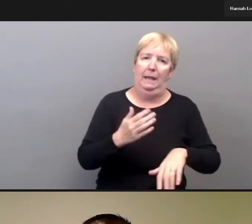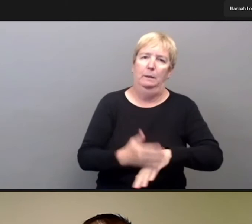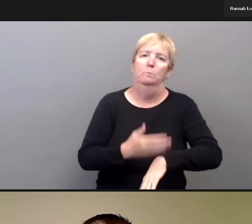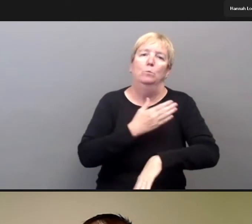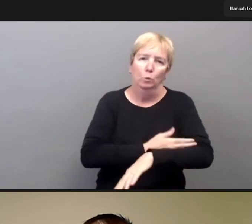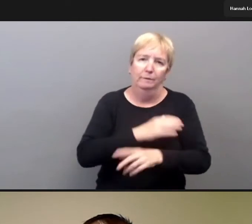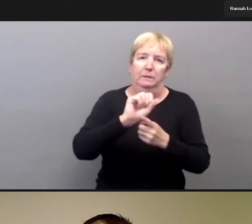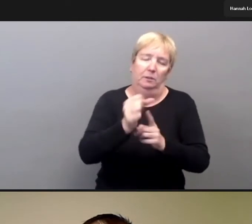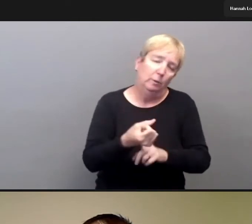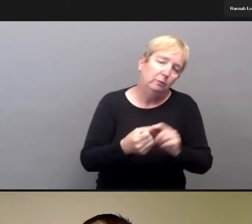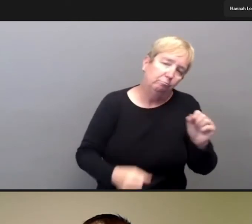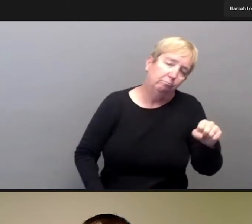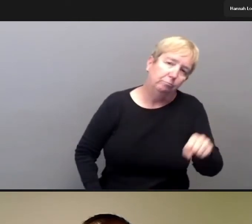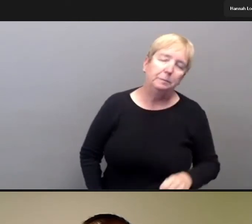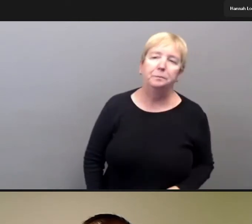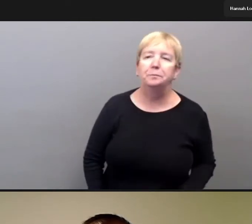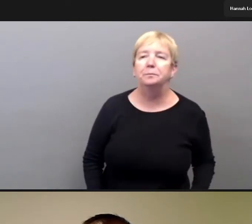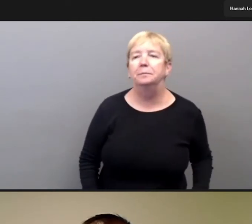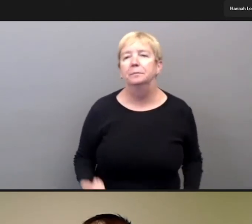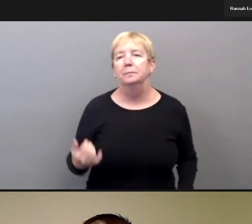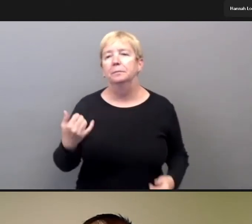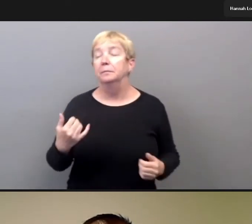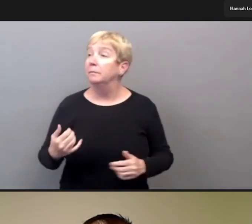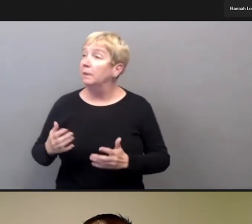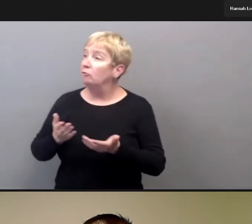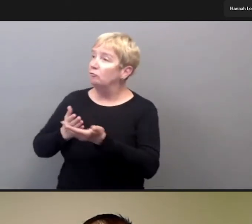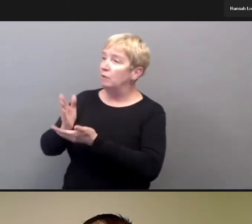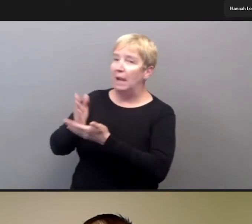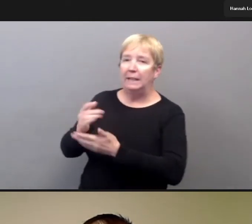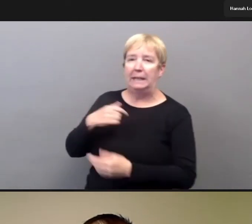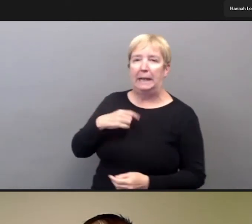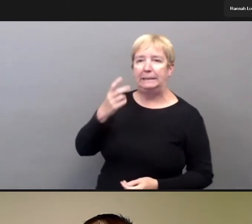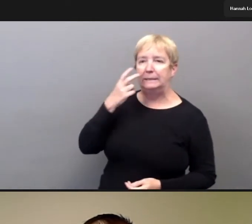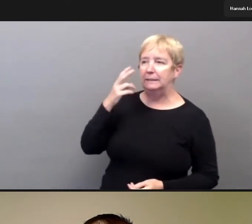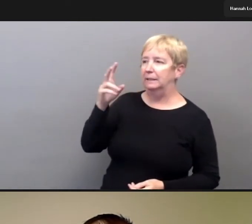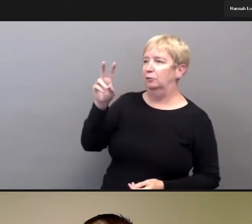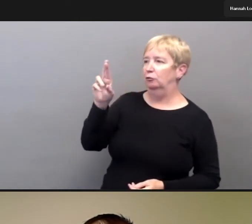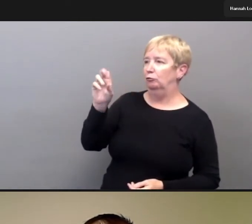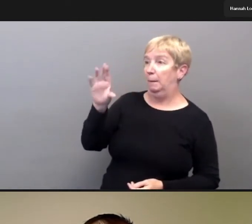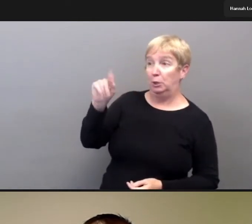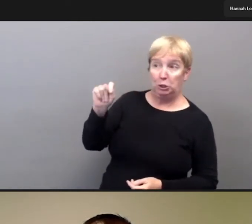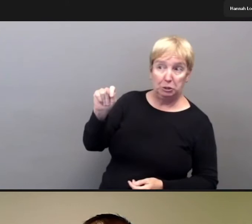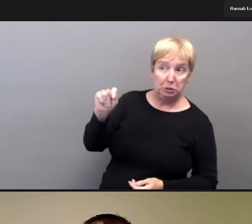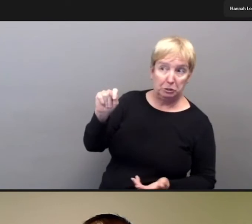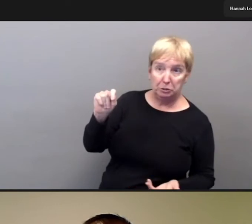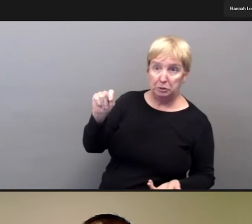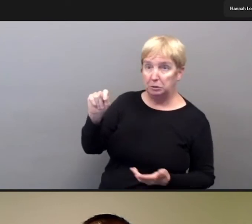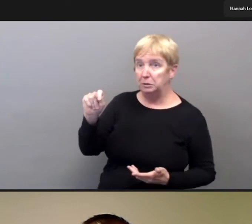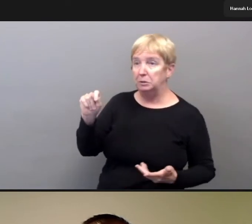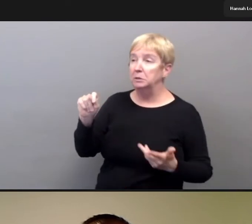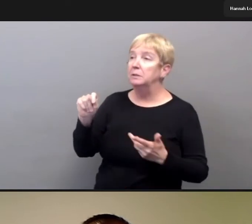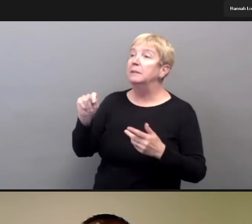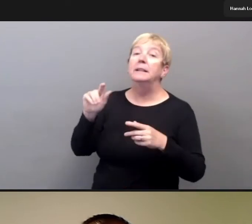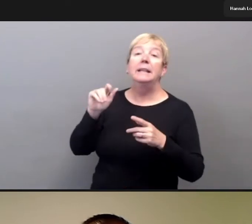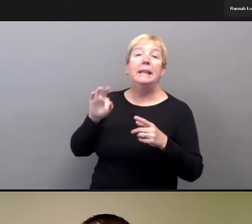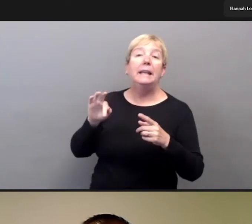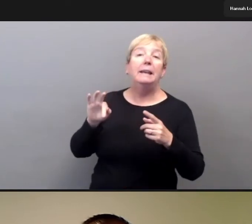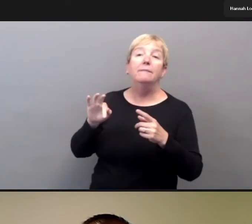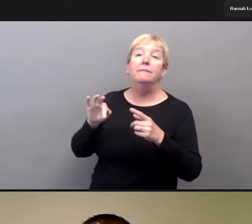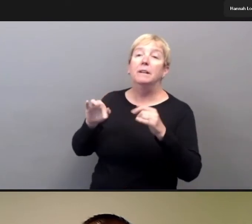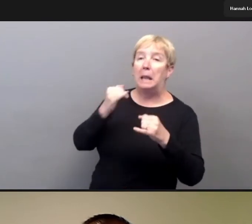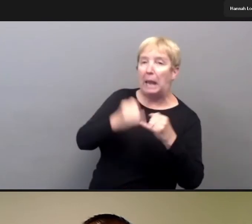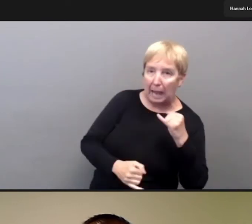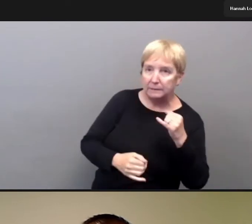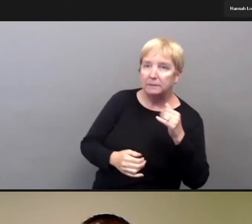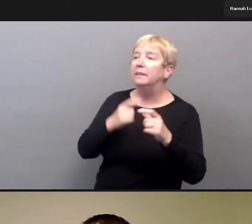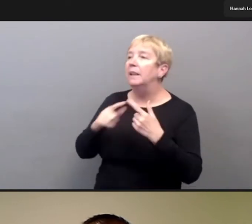All right, thanks everybody. And then I just see Robert. And then if anybody else who's already asked a question would like to ask again, you can raise your